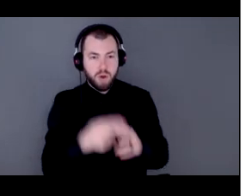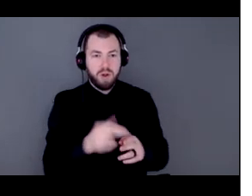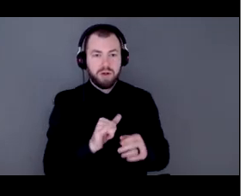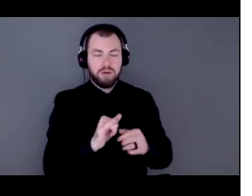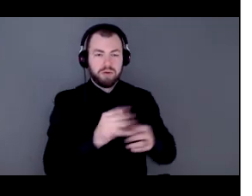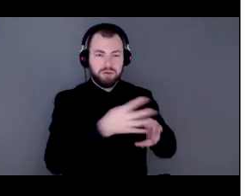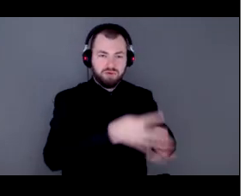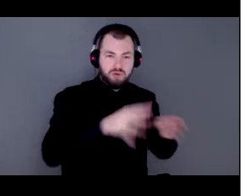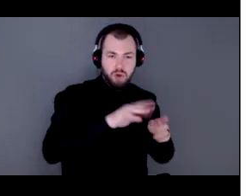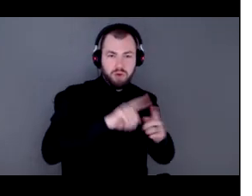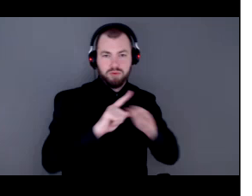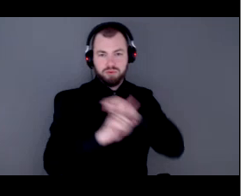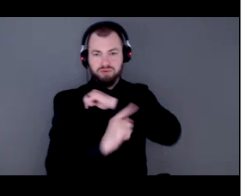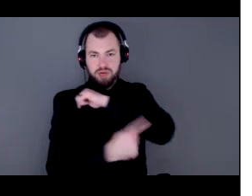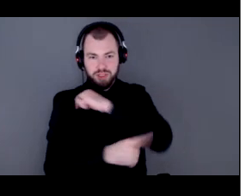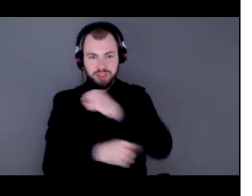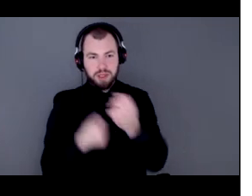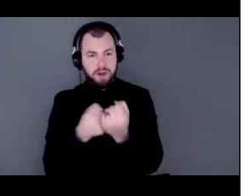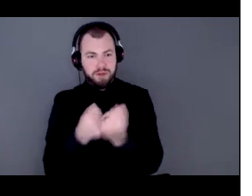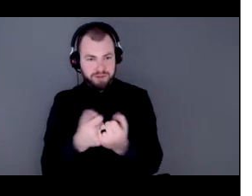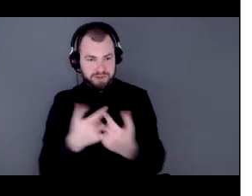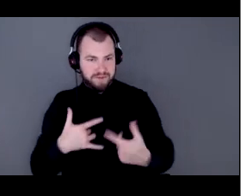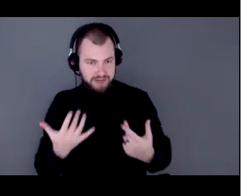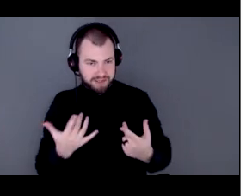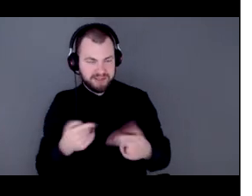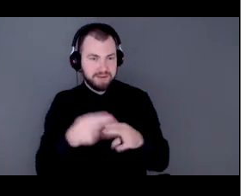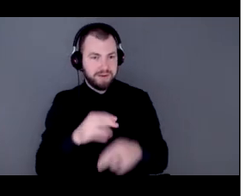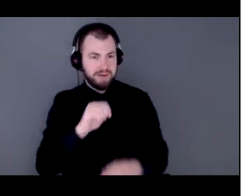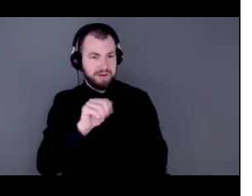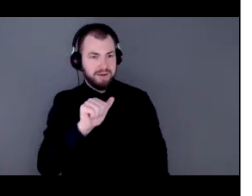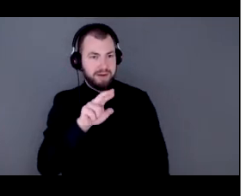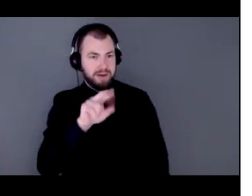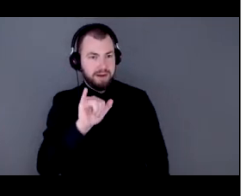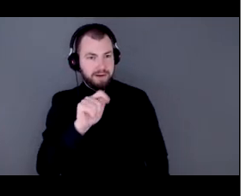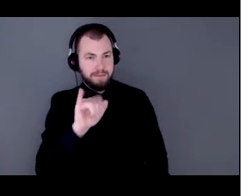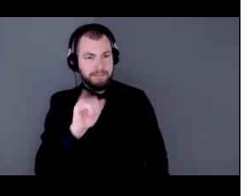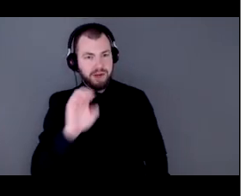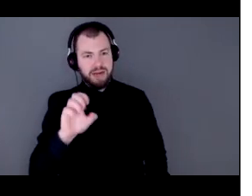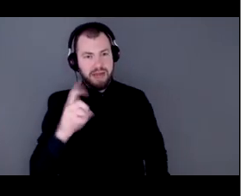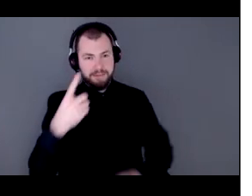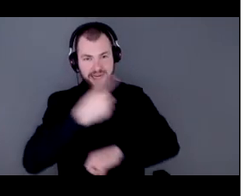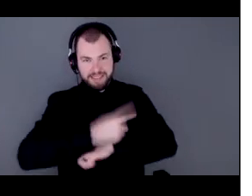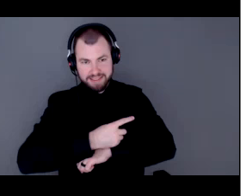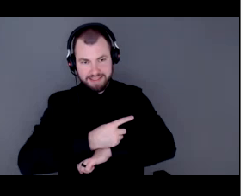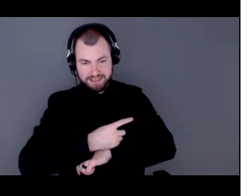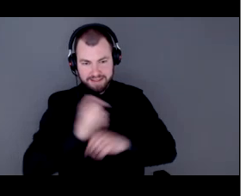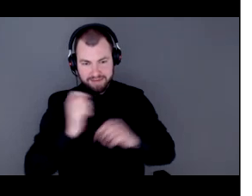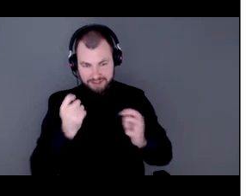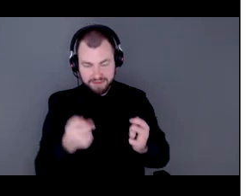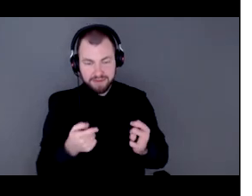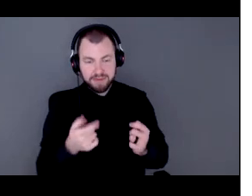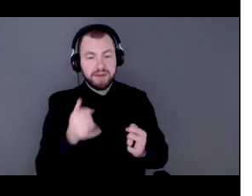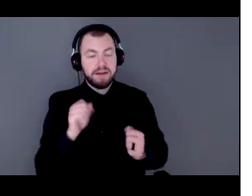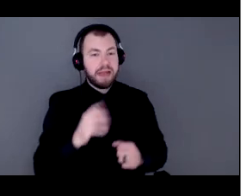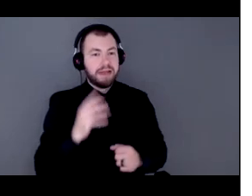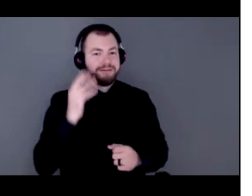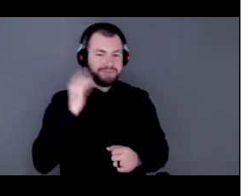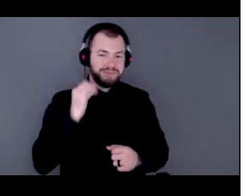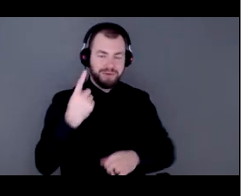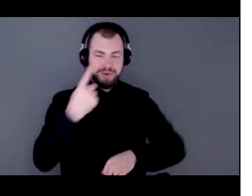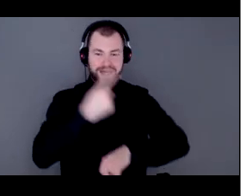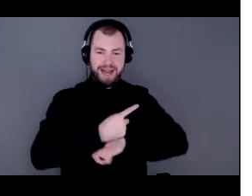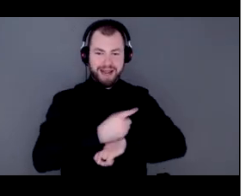And so we did this summer. It was called Maritime Days. And this was a way to experience a day in the life of your estuary.